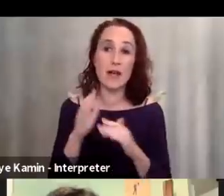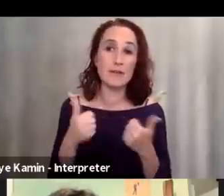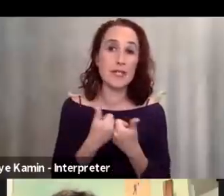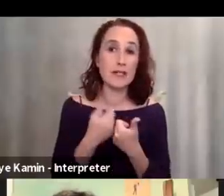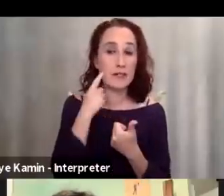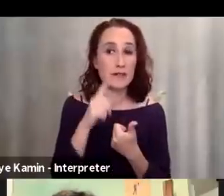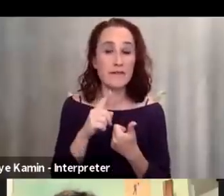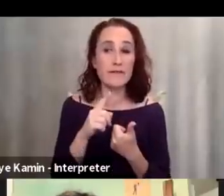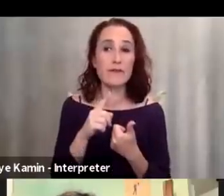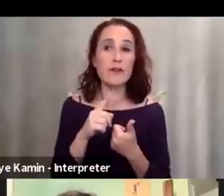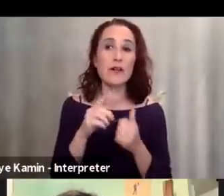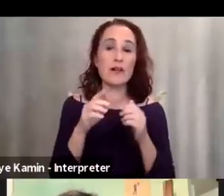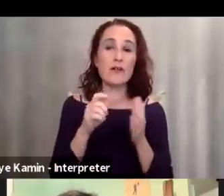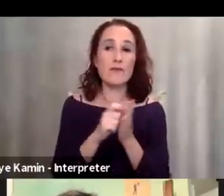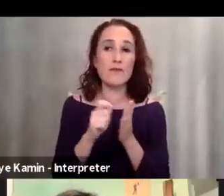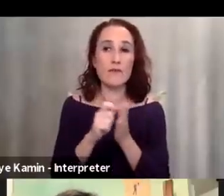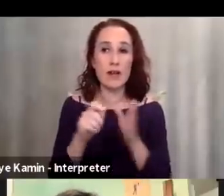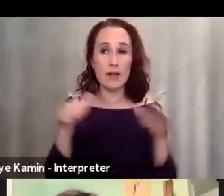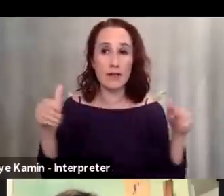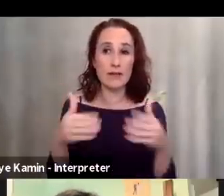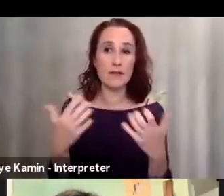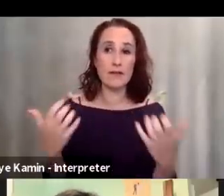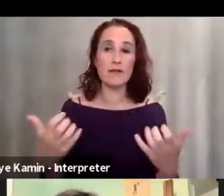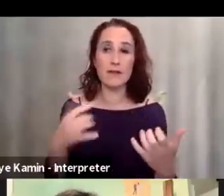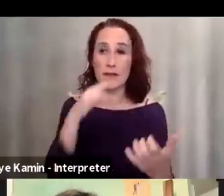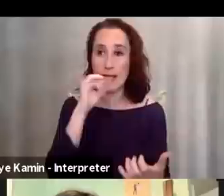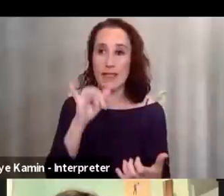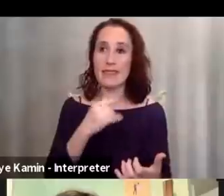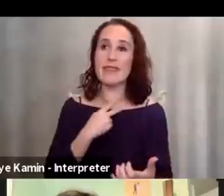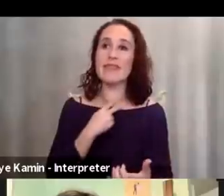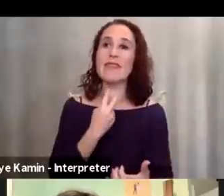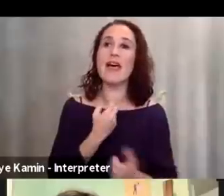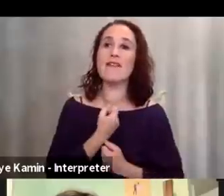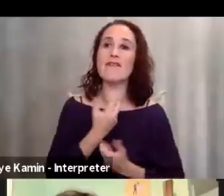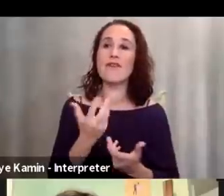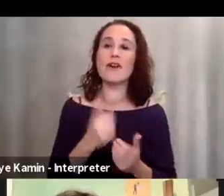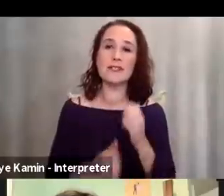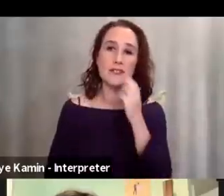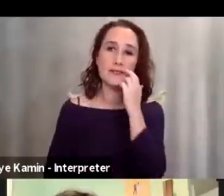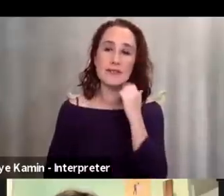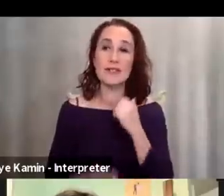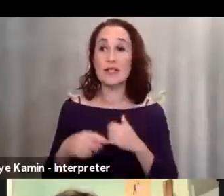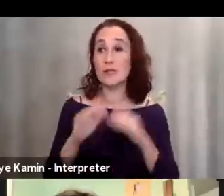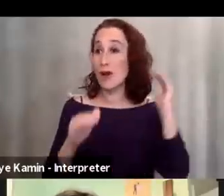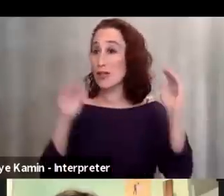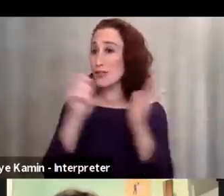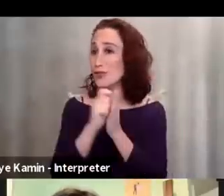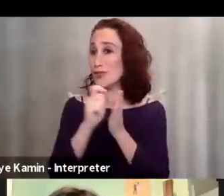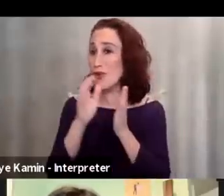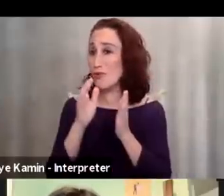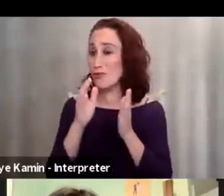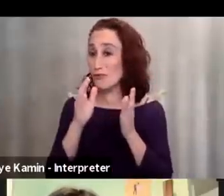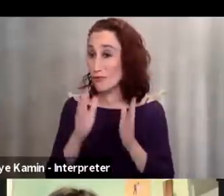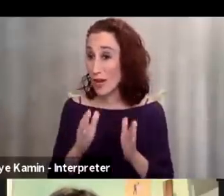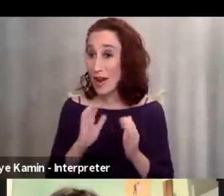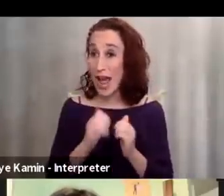for kids is nailing that voice. So what do you do as adult writers to kind of stay in that